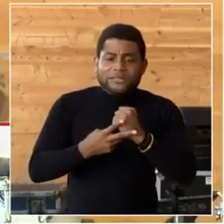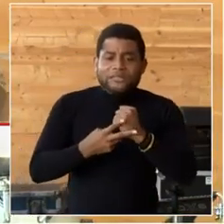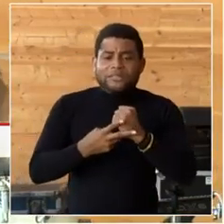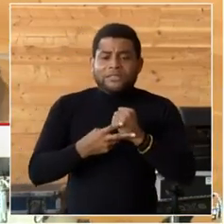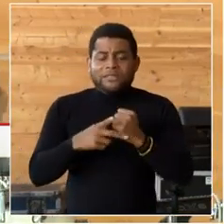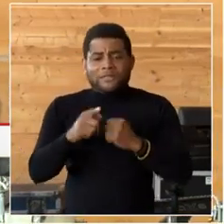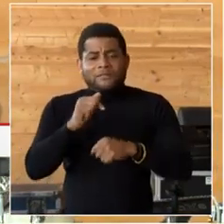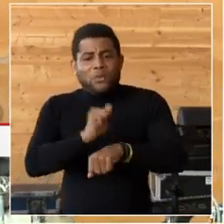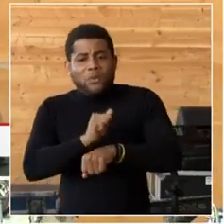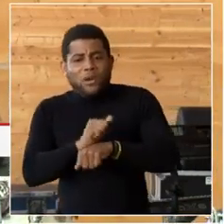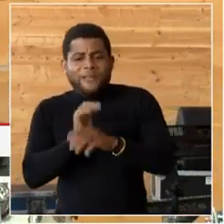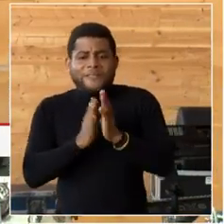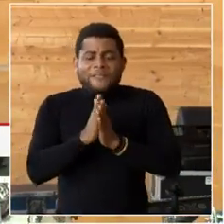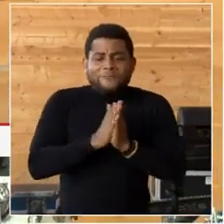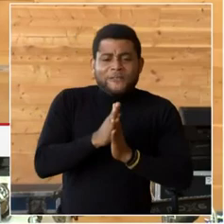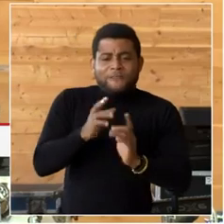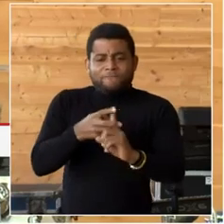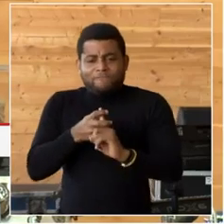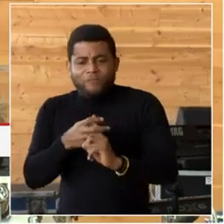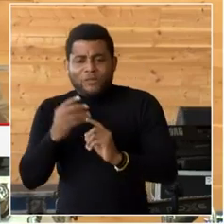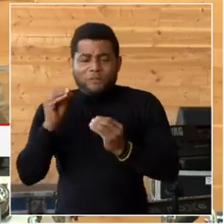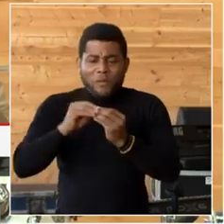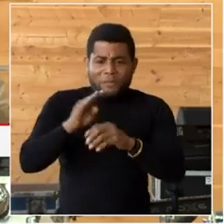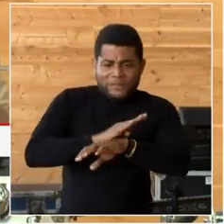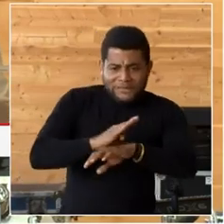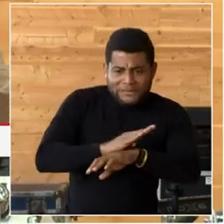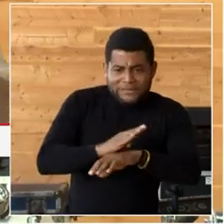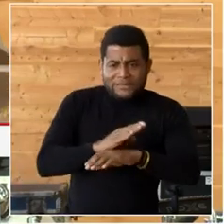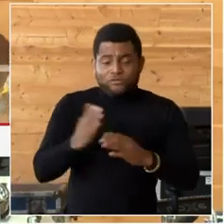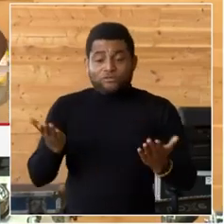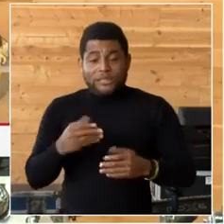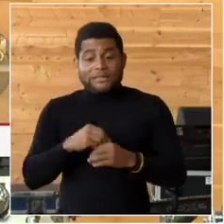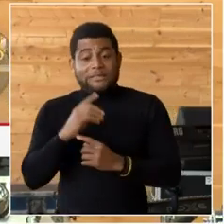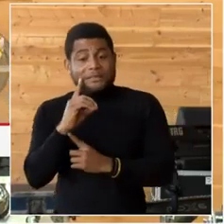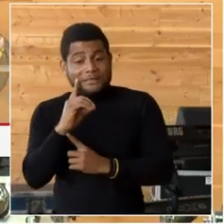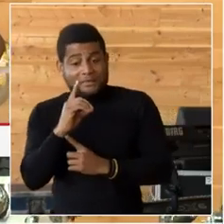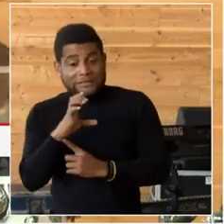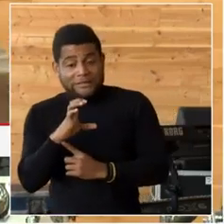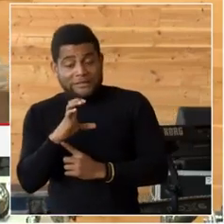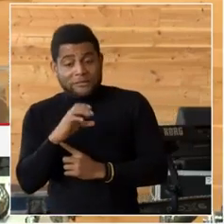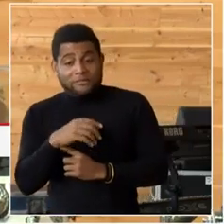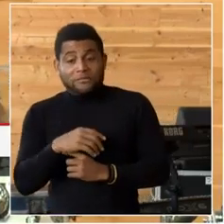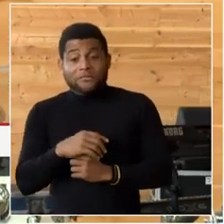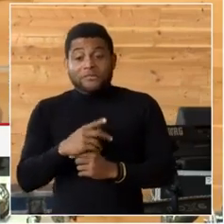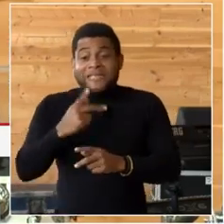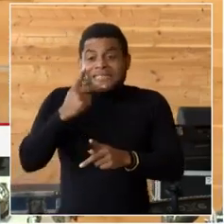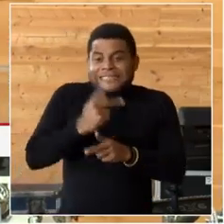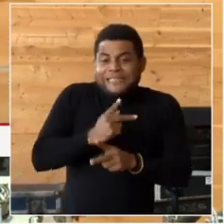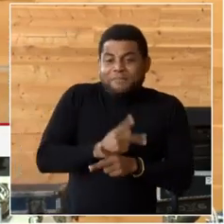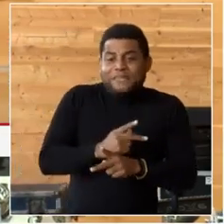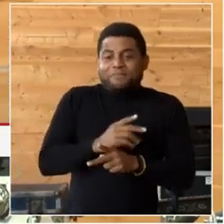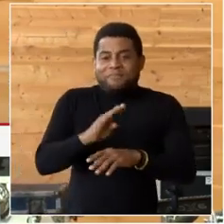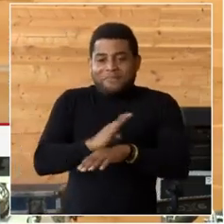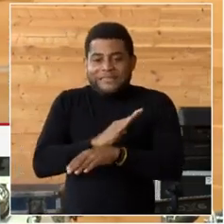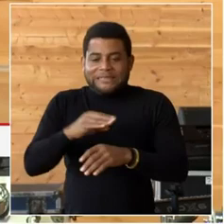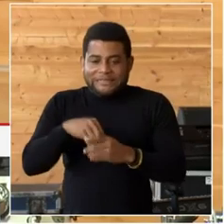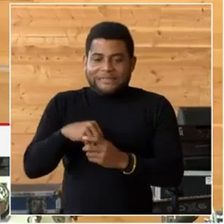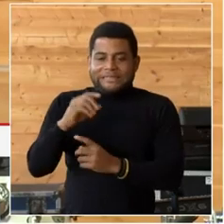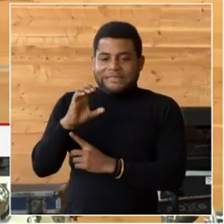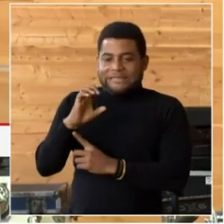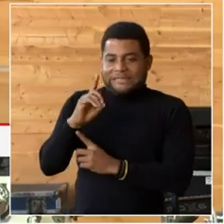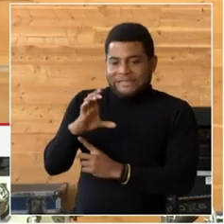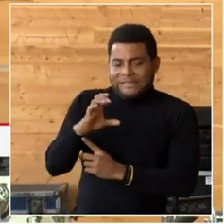businesses here in DC and retain the businesses that we have here in DC. And I do want to also acknowledge all of